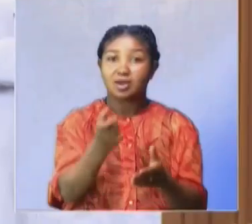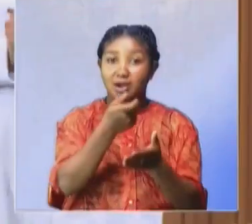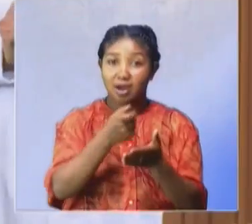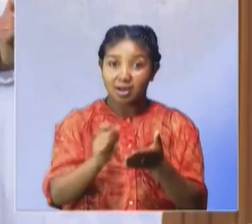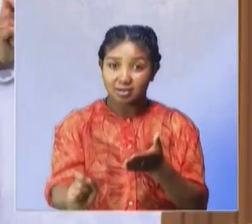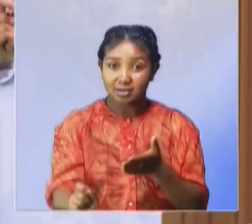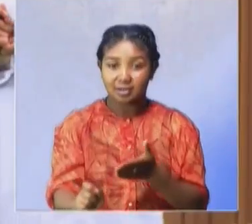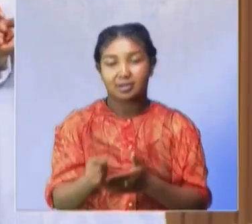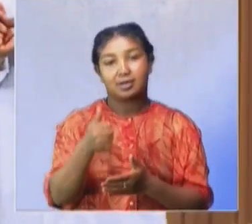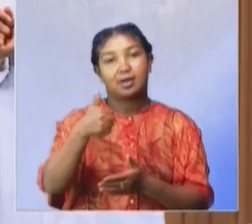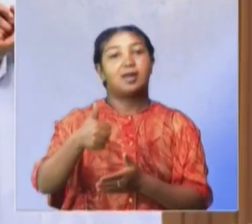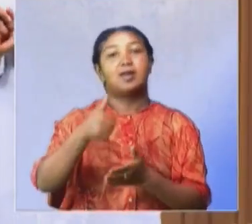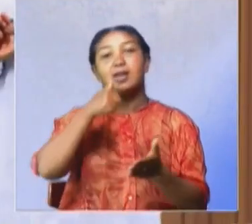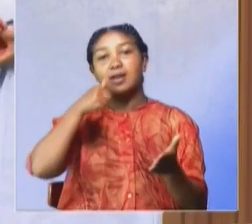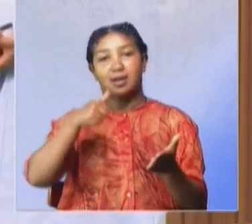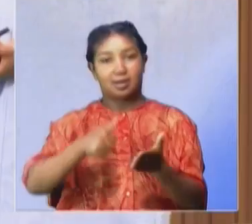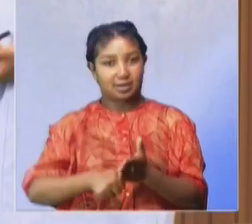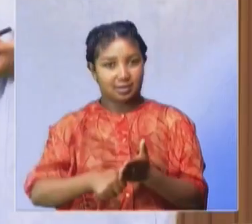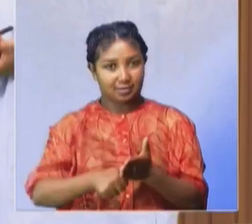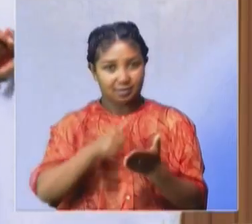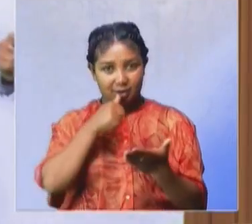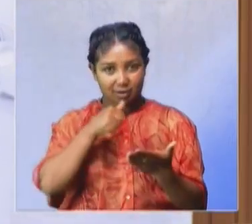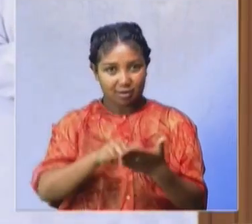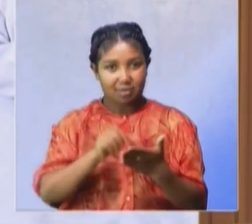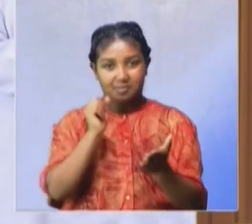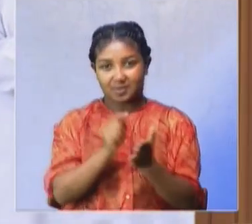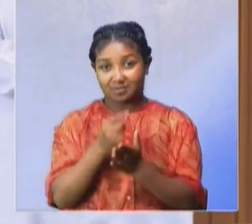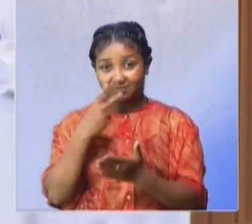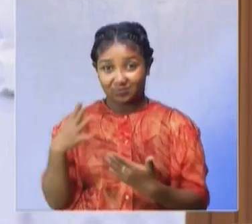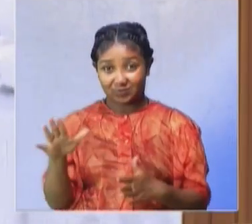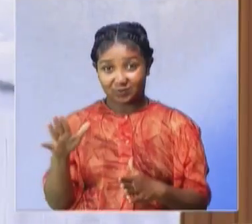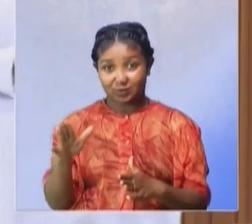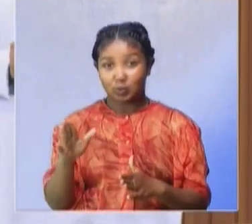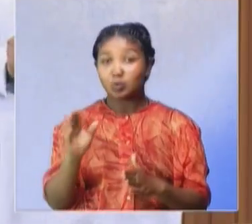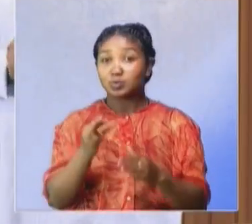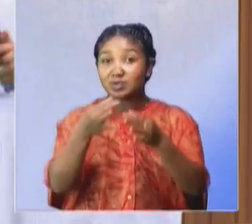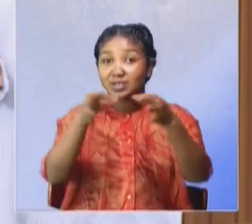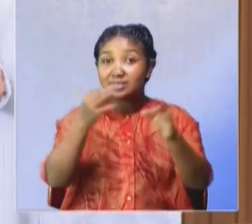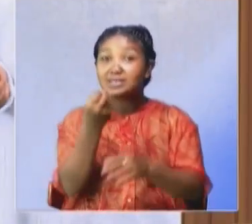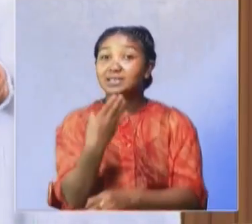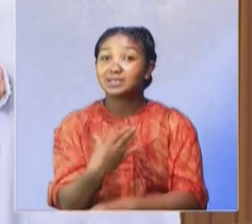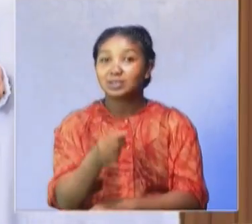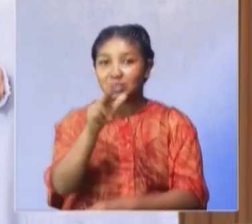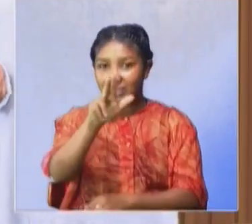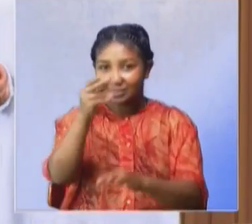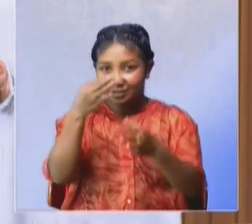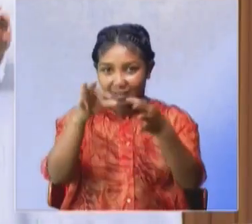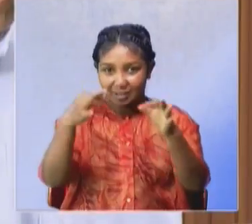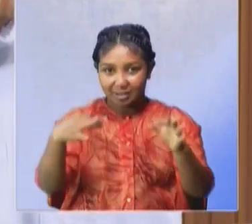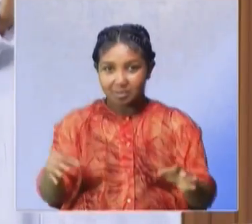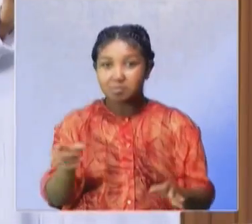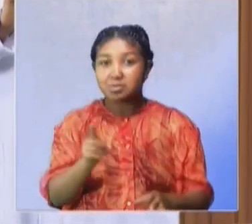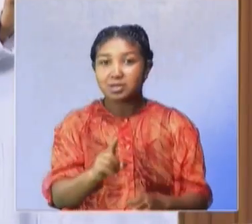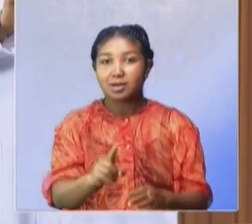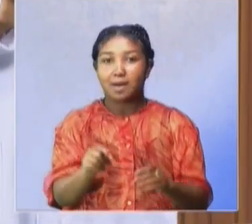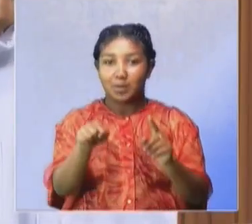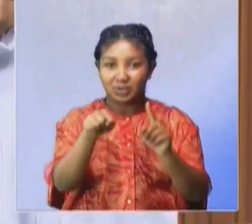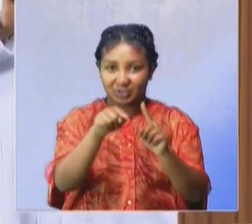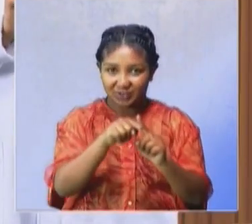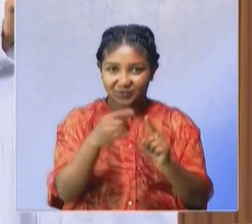write a letter. Look at these examples. We are constructing how many sentences? 3 sentences by using